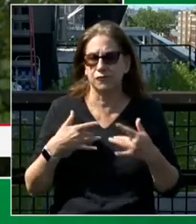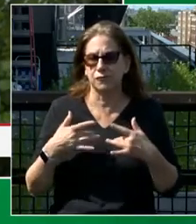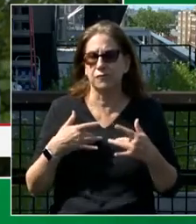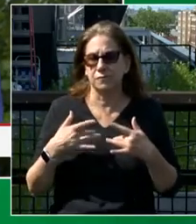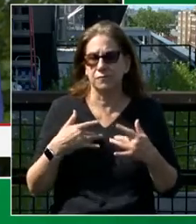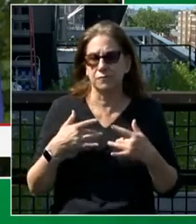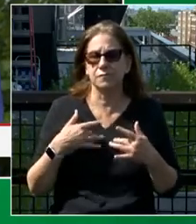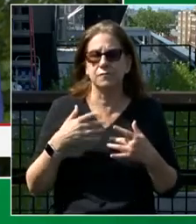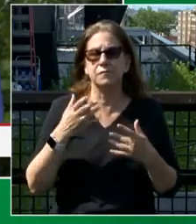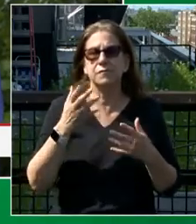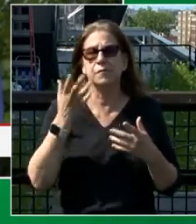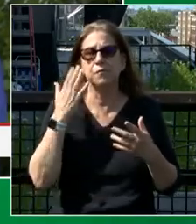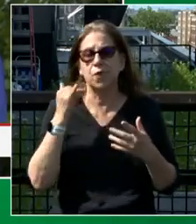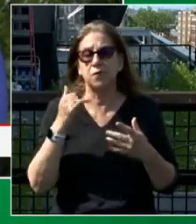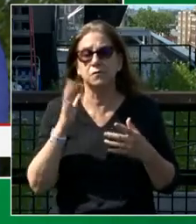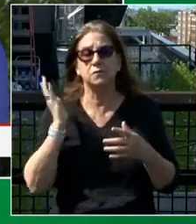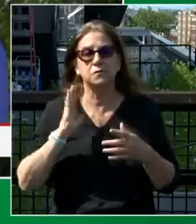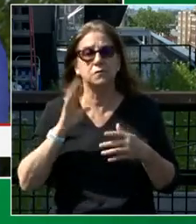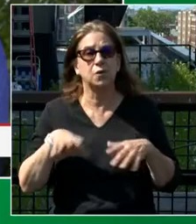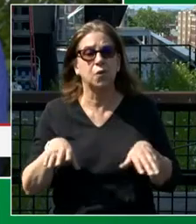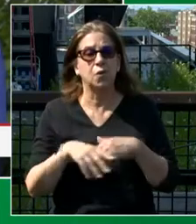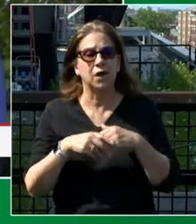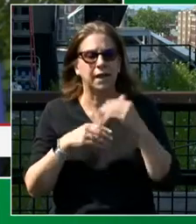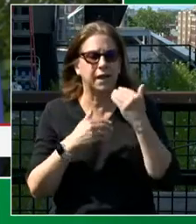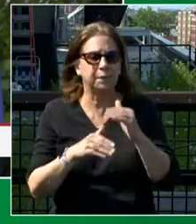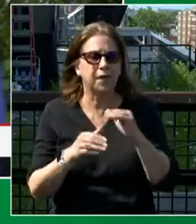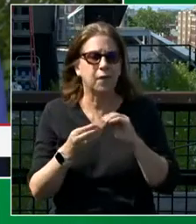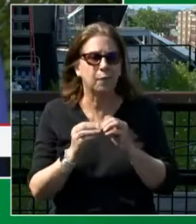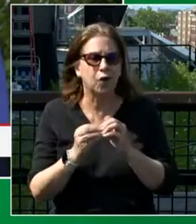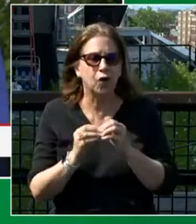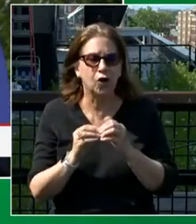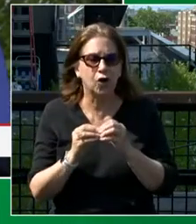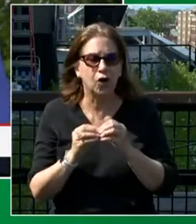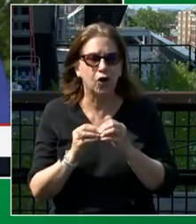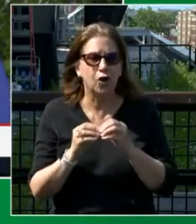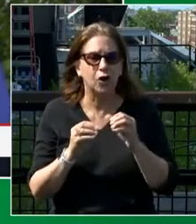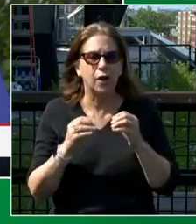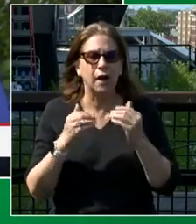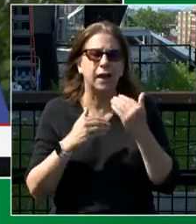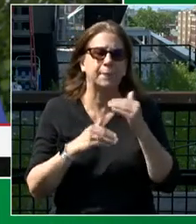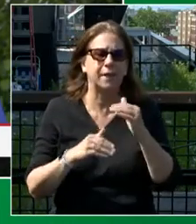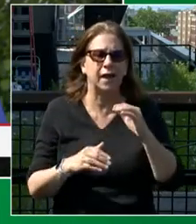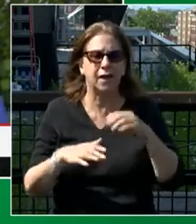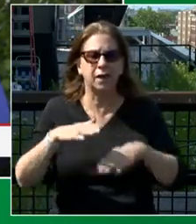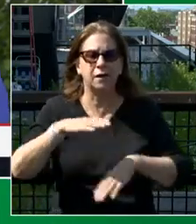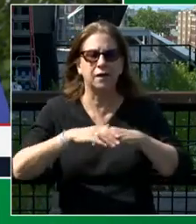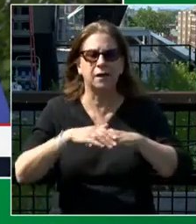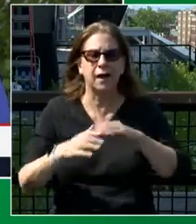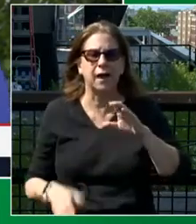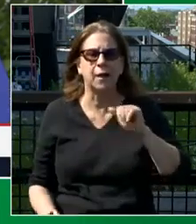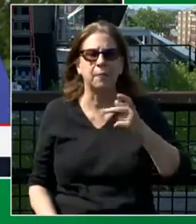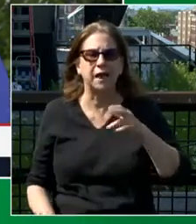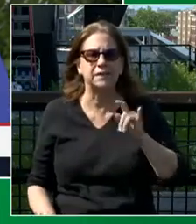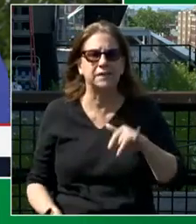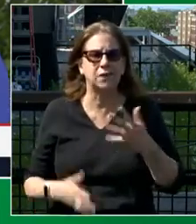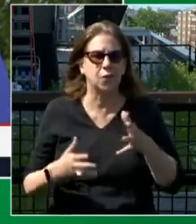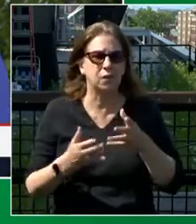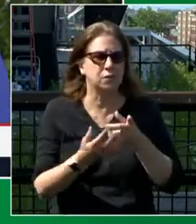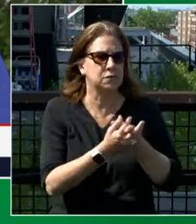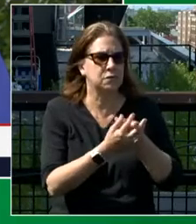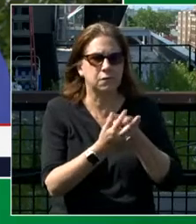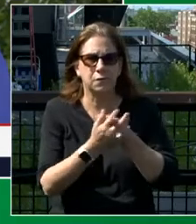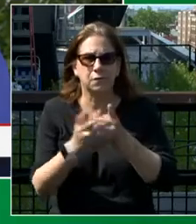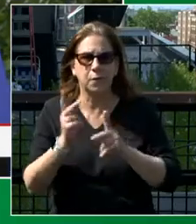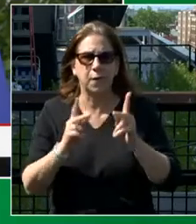don't get invited to your wedding, your marriage may not last. So now that those restrictions are lifted, now you're seeing